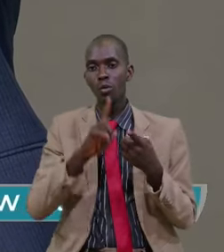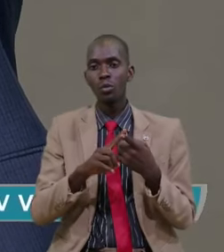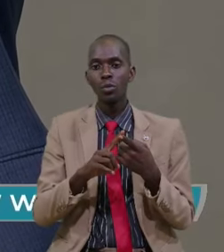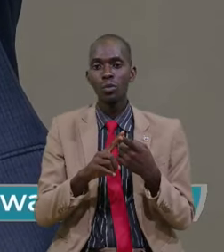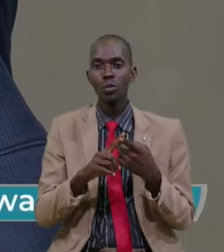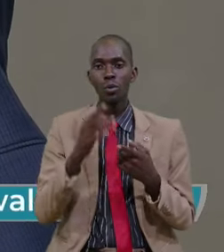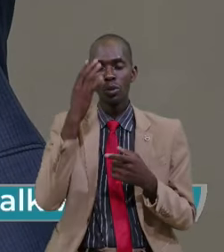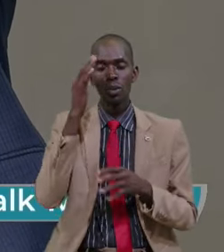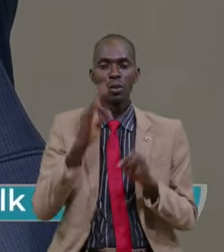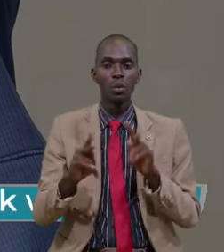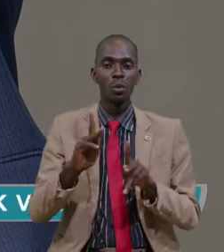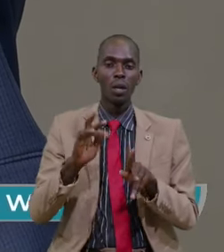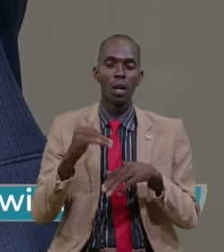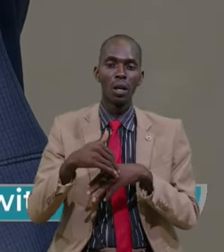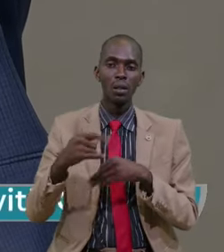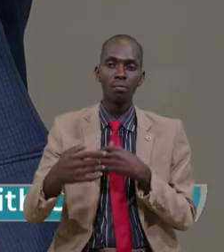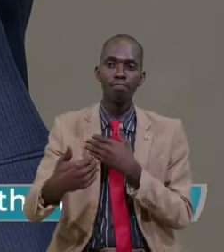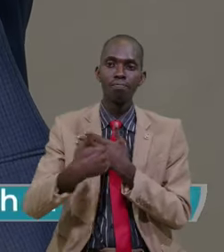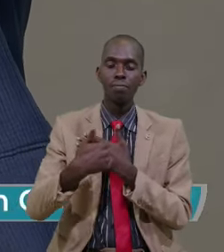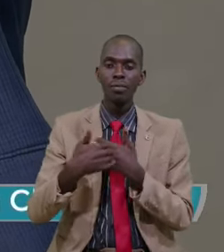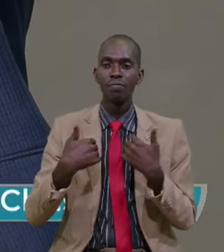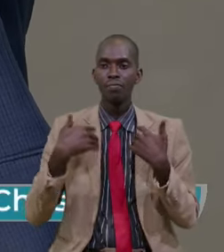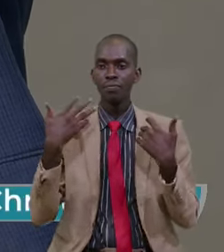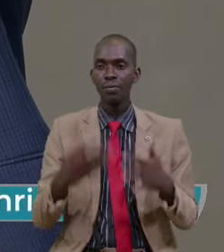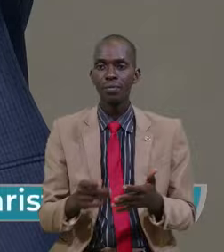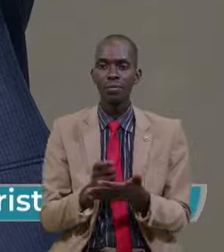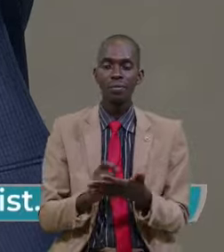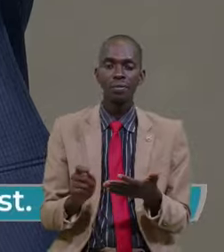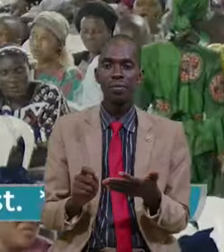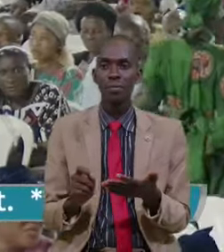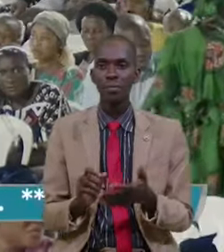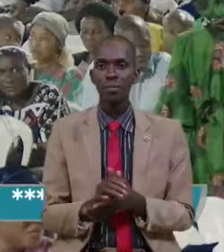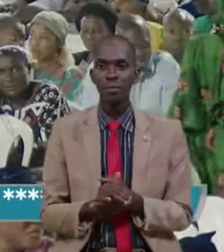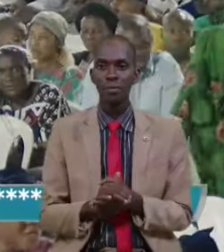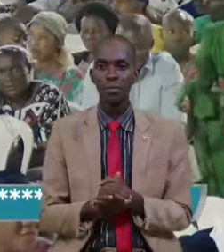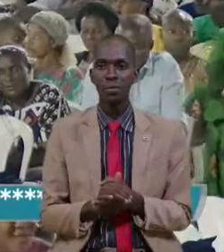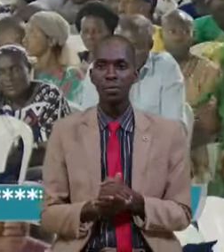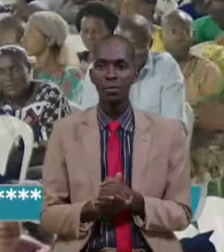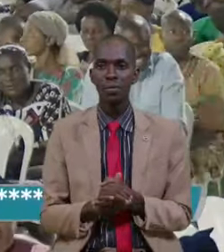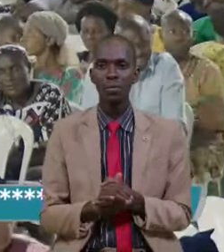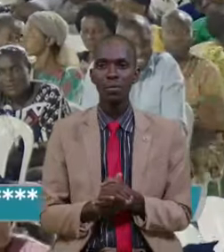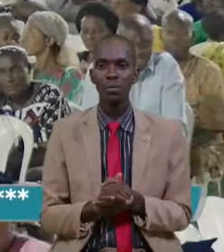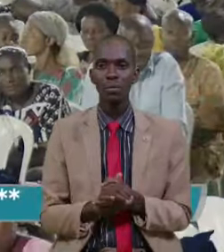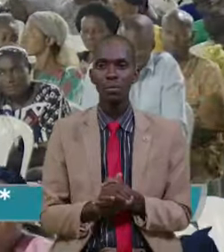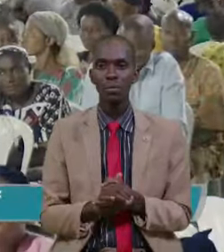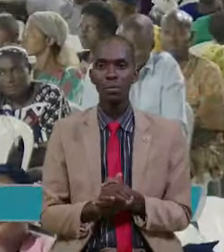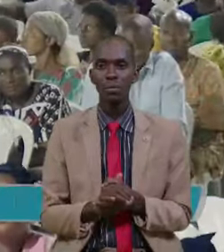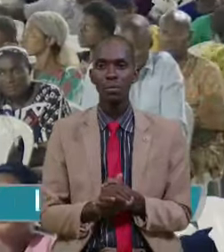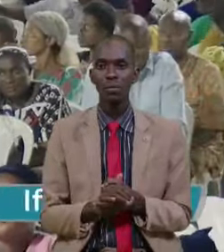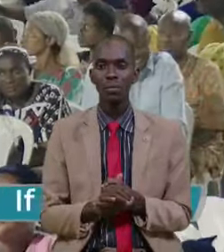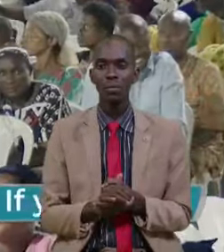the flag. Just wave the flag. Thank you very